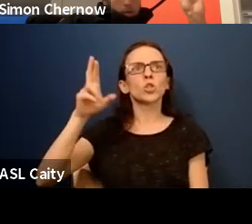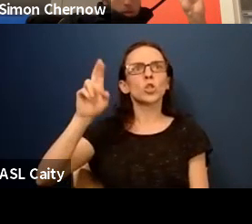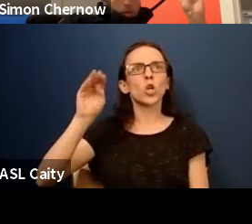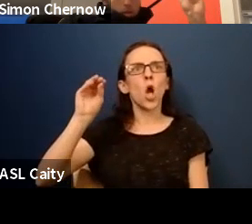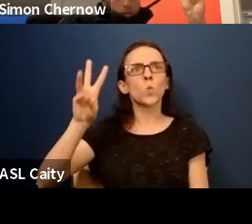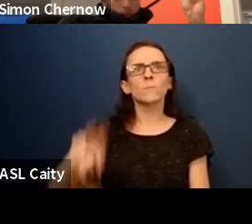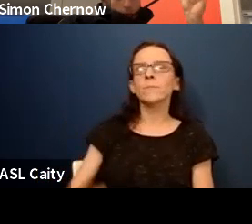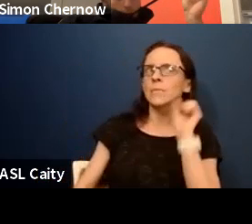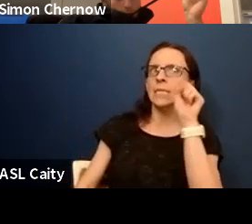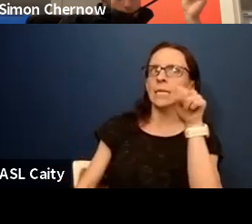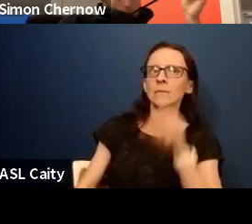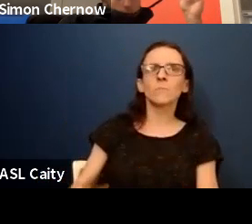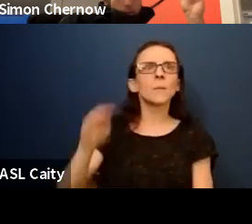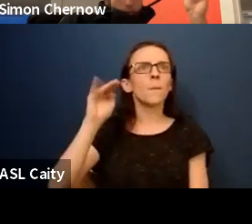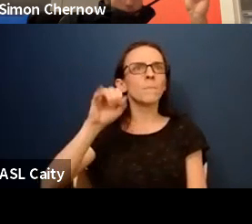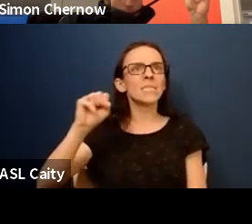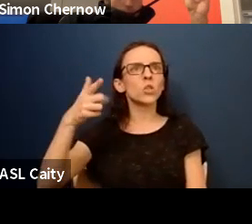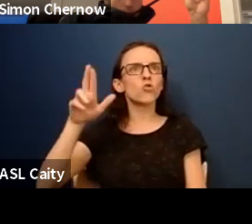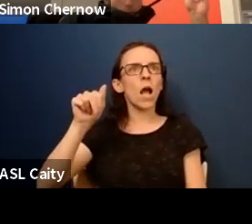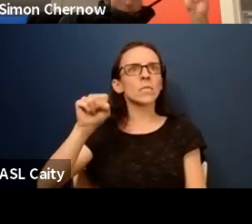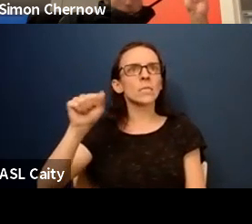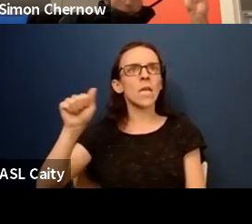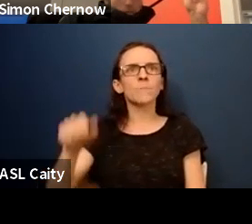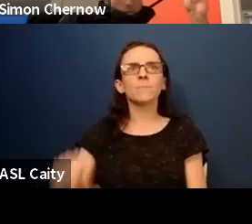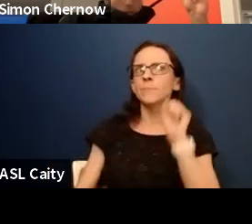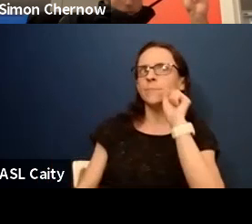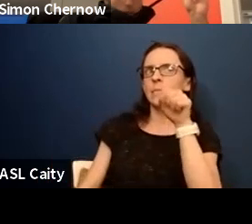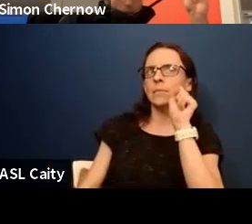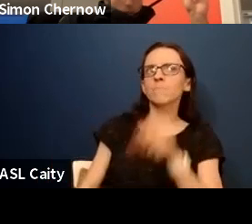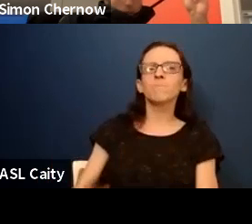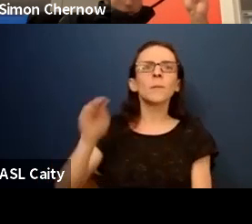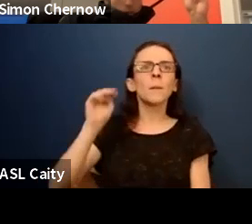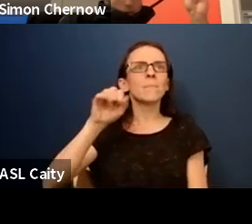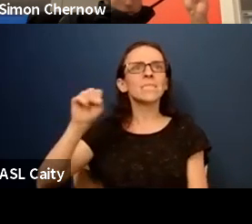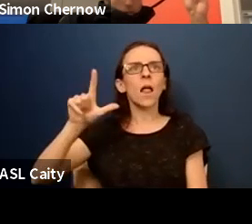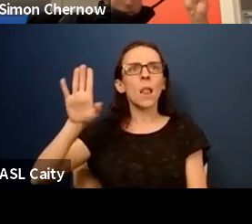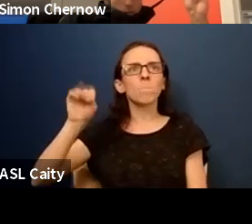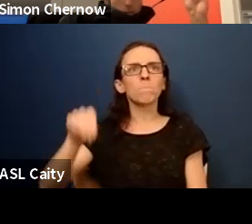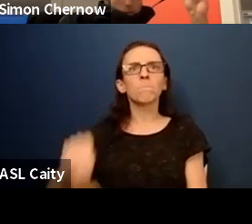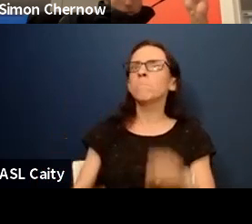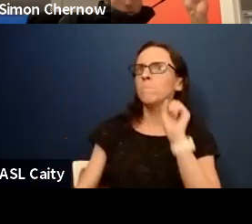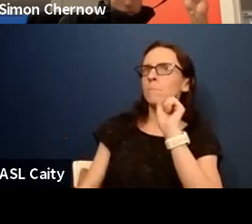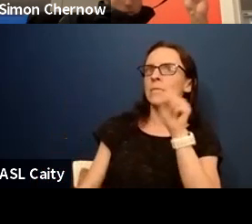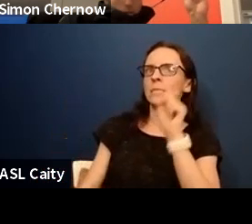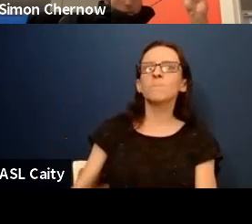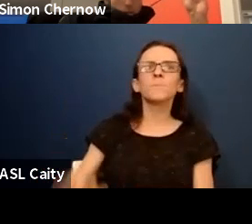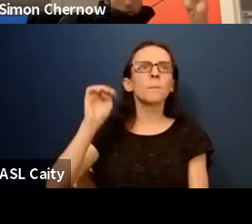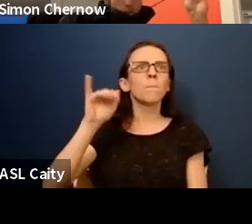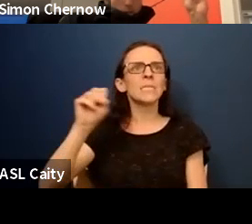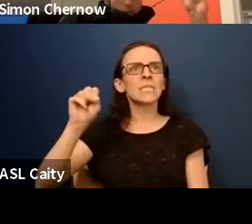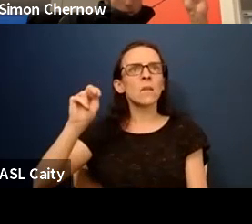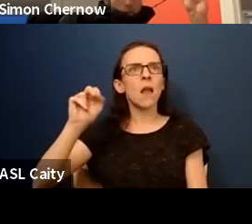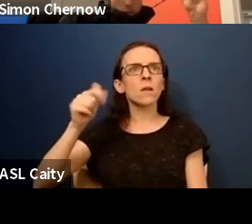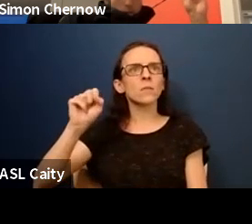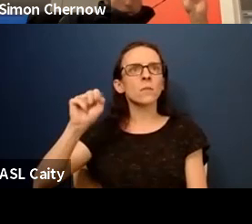Yes. Ms. Grassa, Yes. Ms. Lam, Yeah. Ms. Nagasawa,